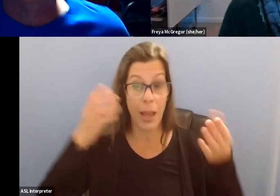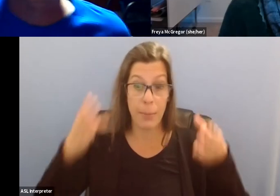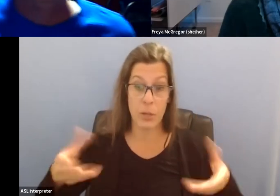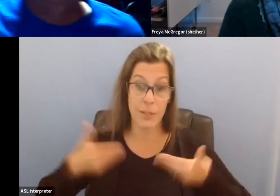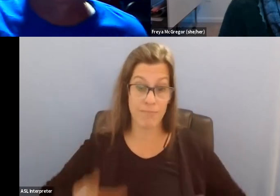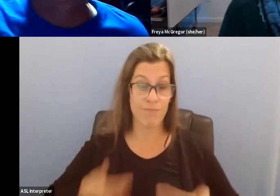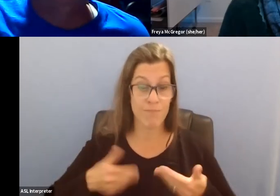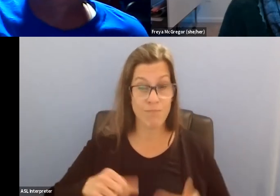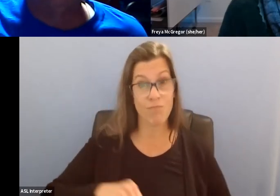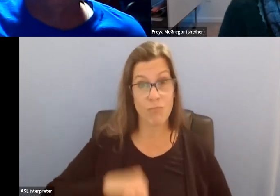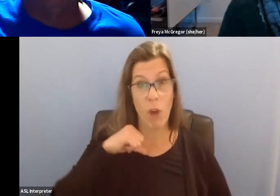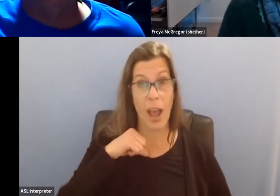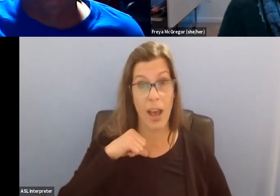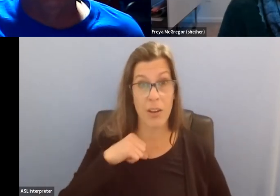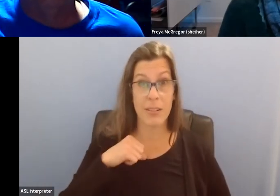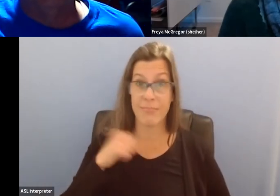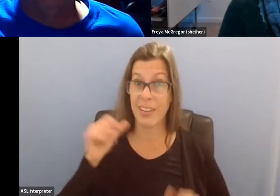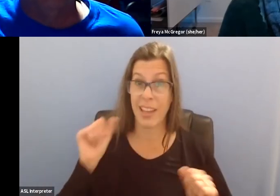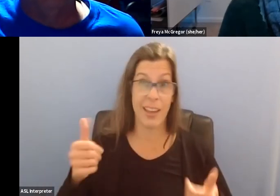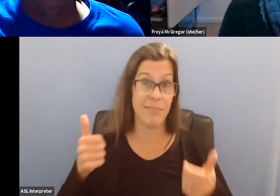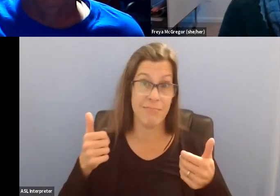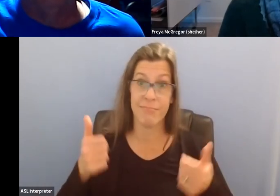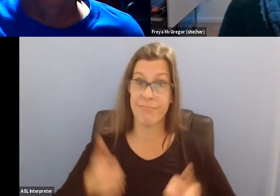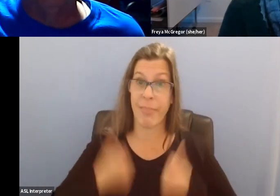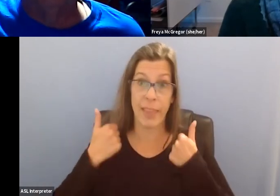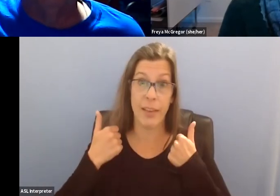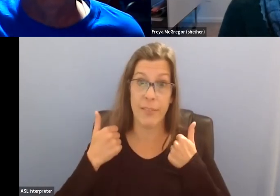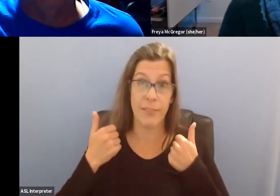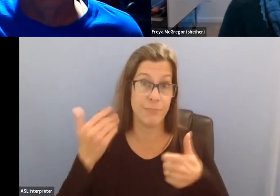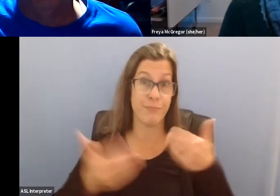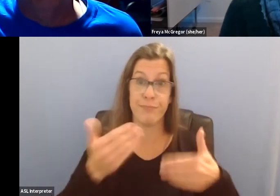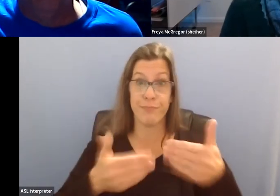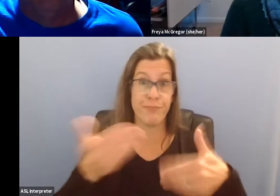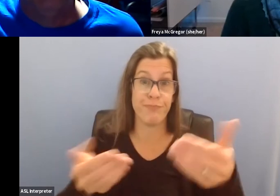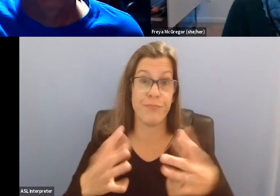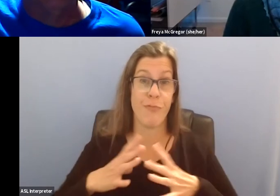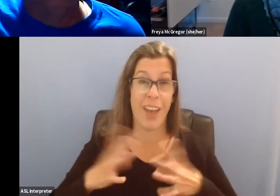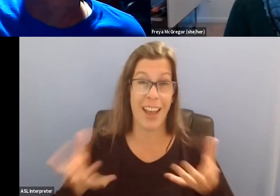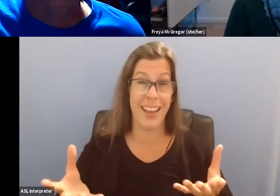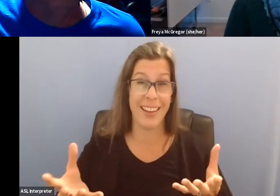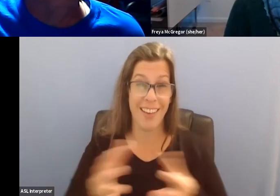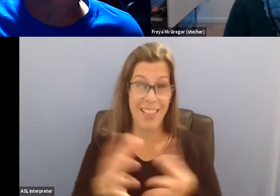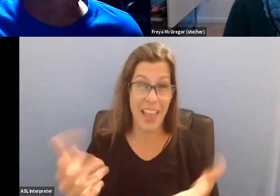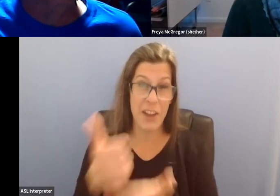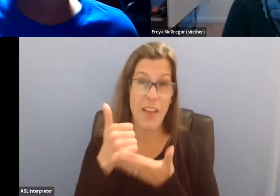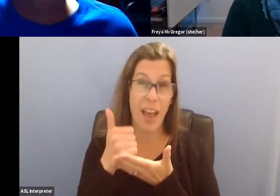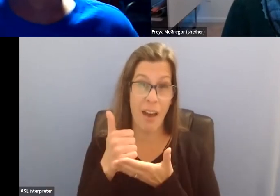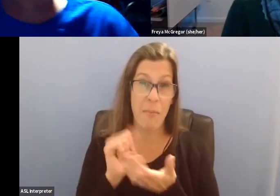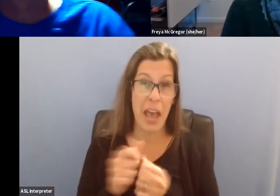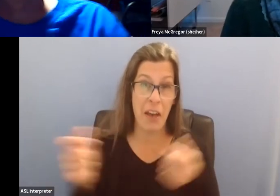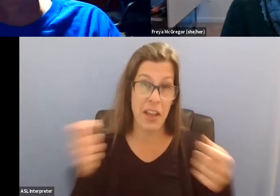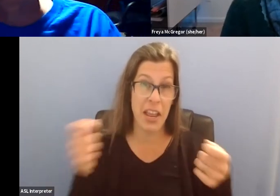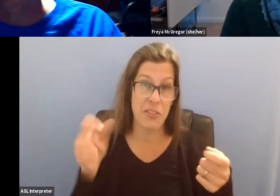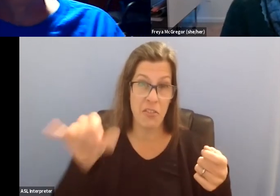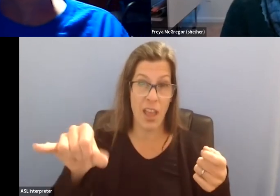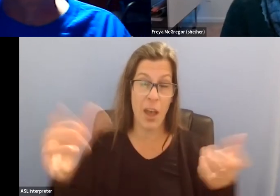to get along fine with a disability and have found ways and have had lots of help along the way, uh, to learn how to deal with it. So I want